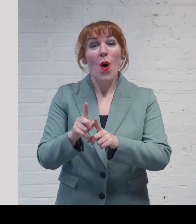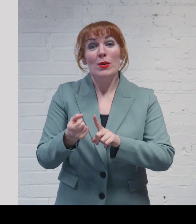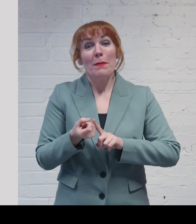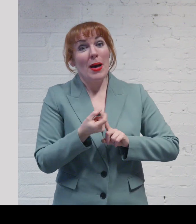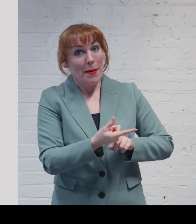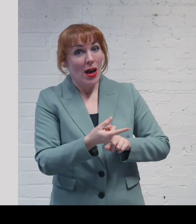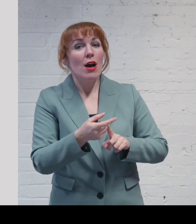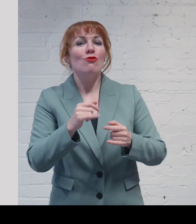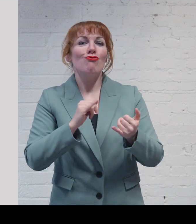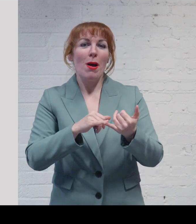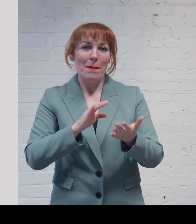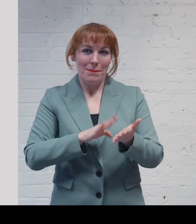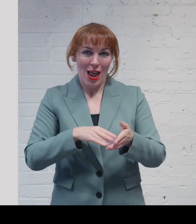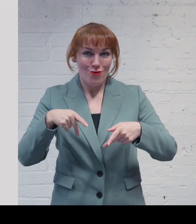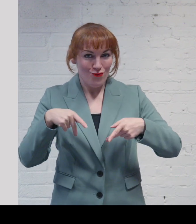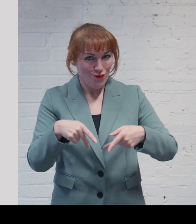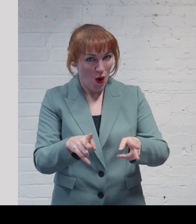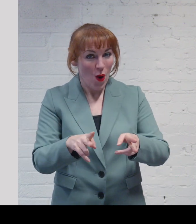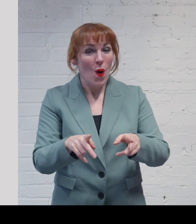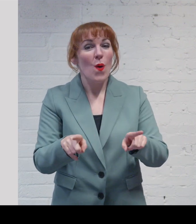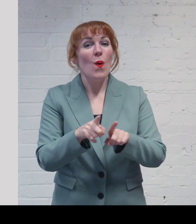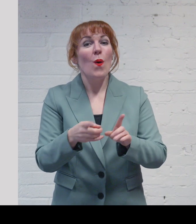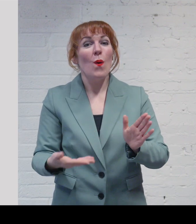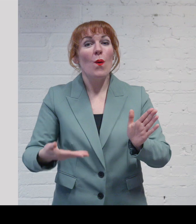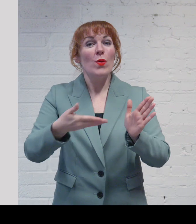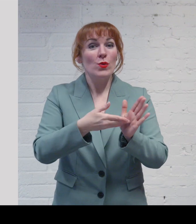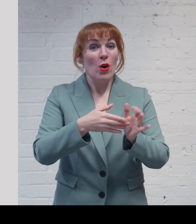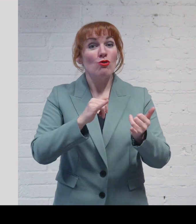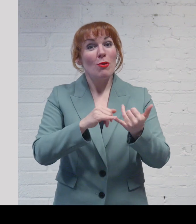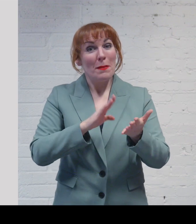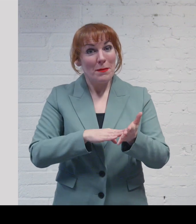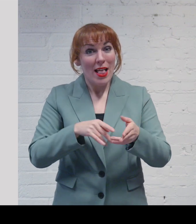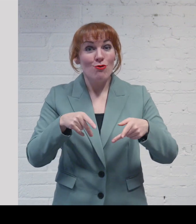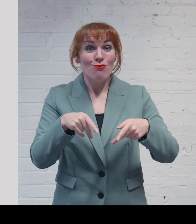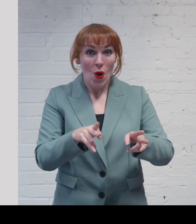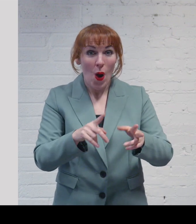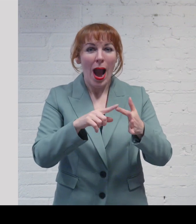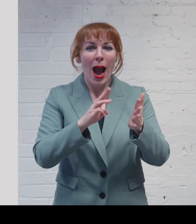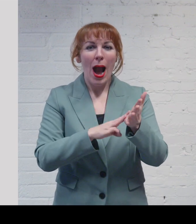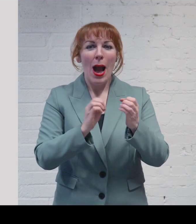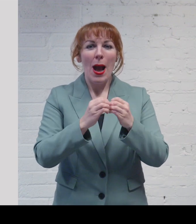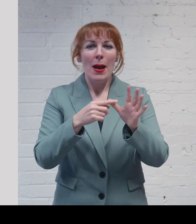There is limited on-street parking in Ridgeway Street, and customers tend to park along Stranmillis Embankment.